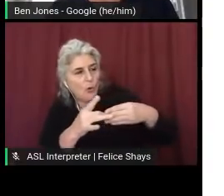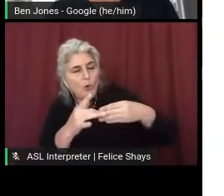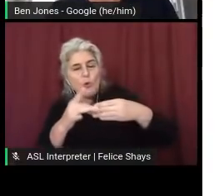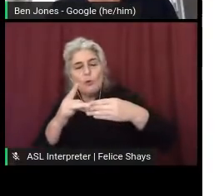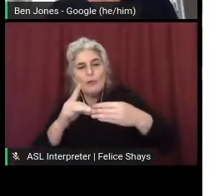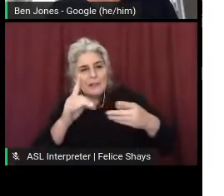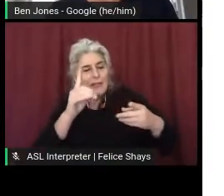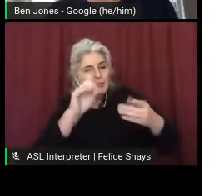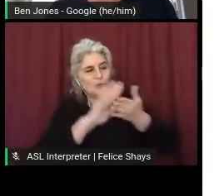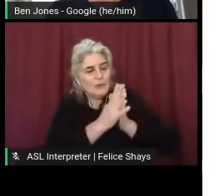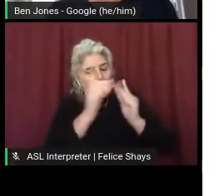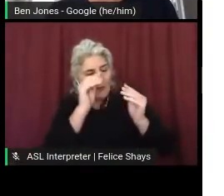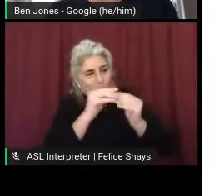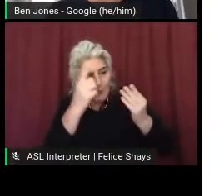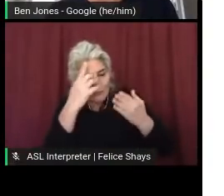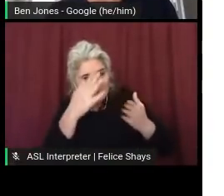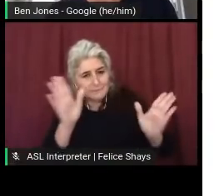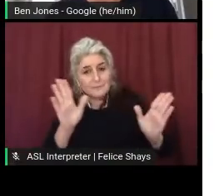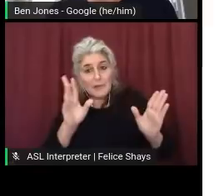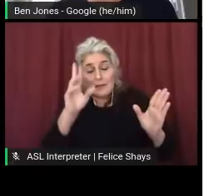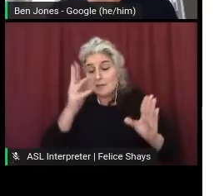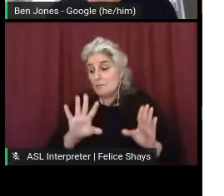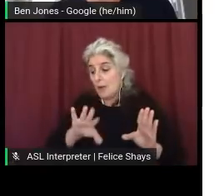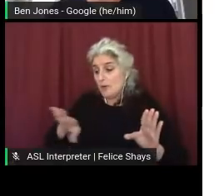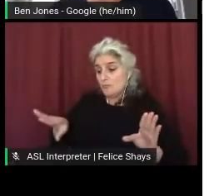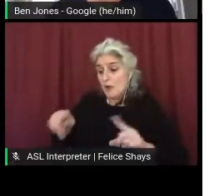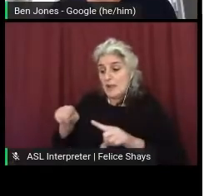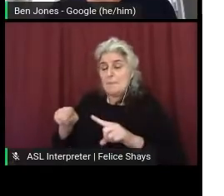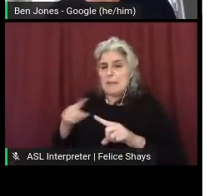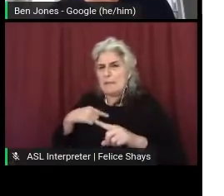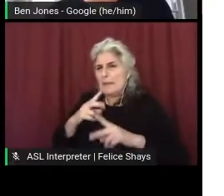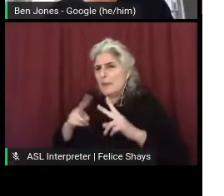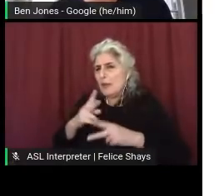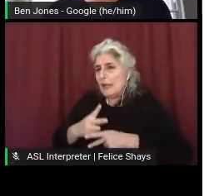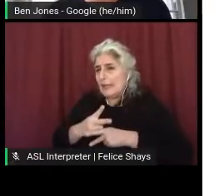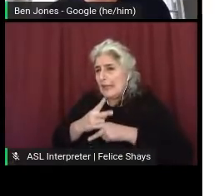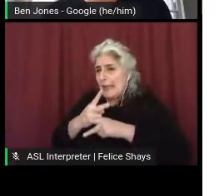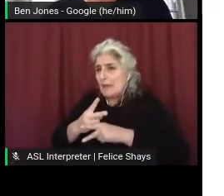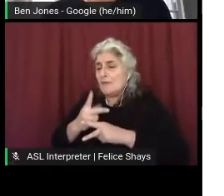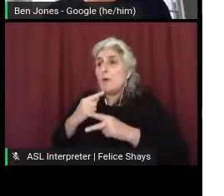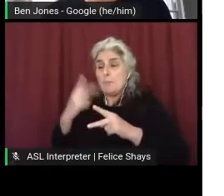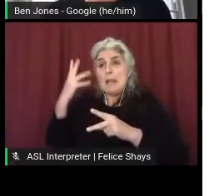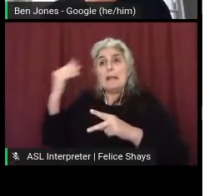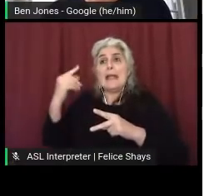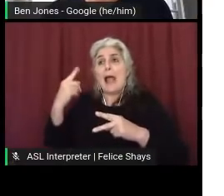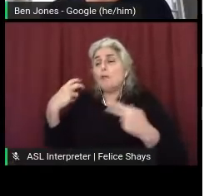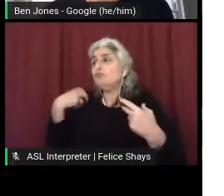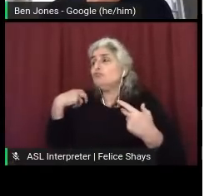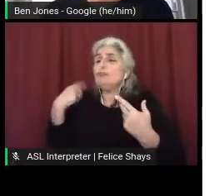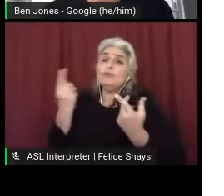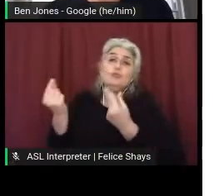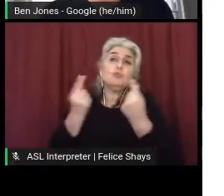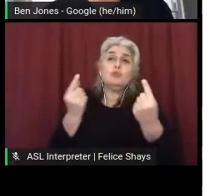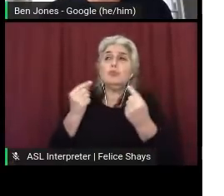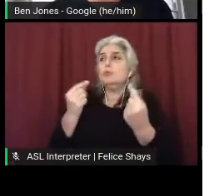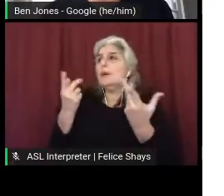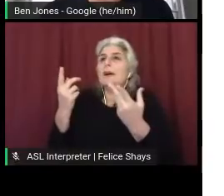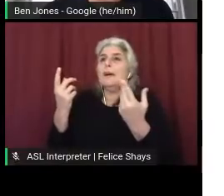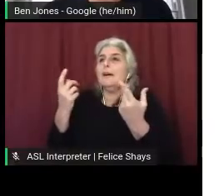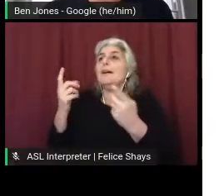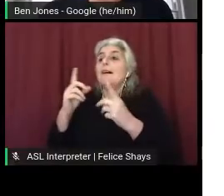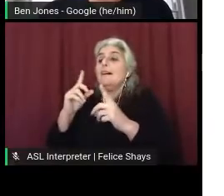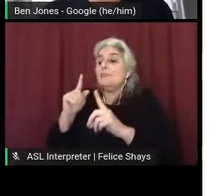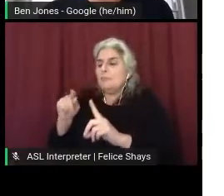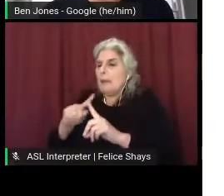are still very cautious, probably engaging in outdoor activities, but not around other folks, to say, okay, we need to convince them that this